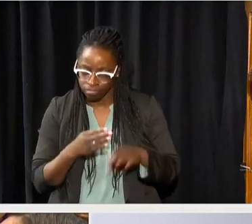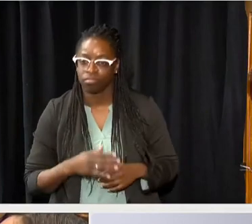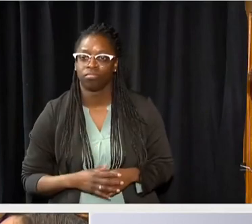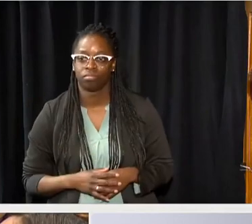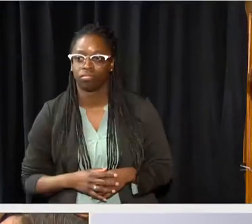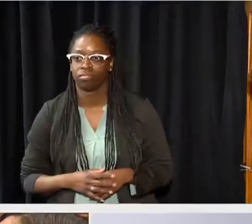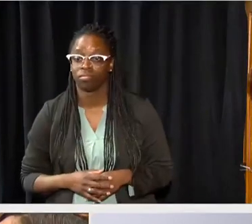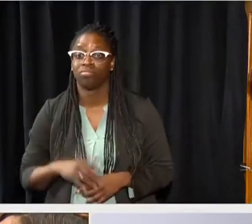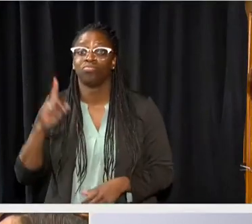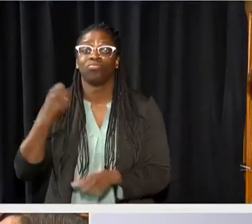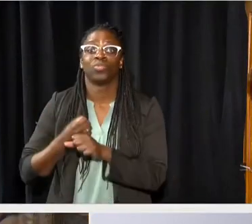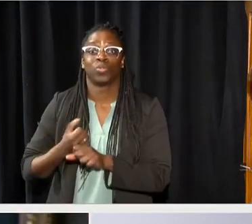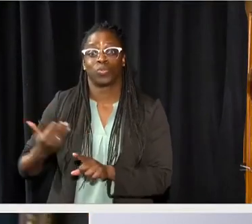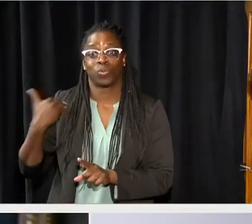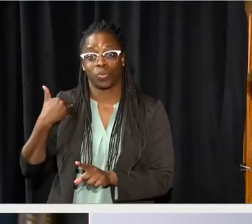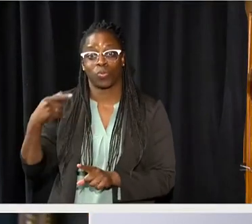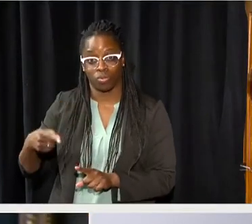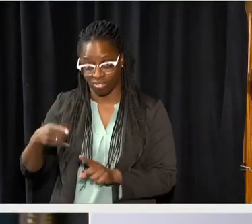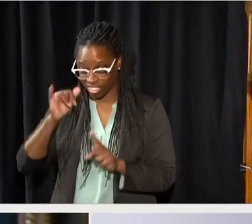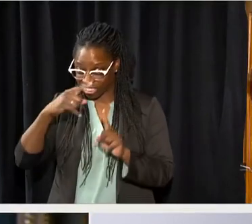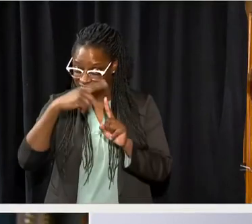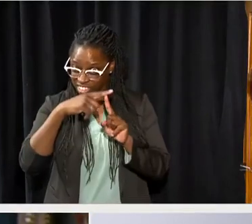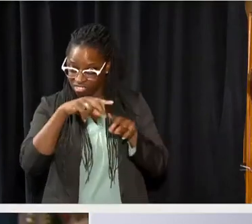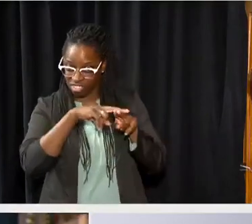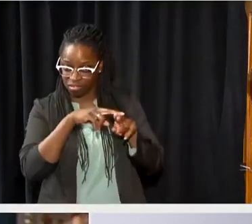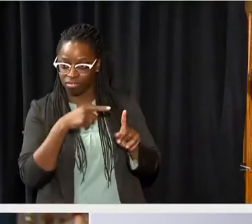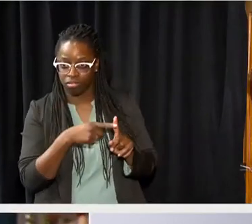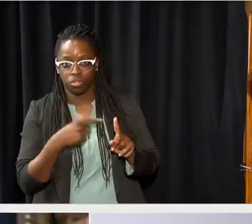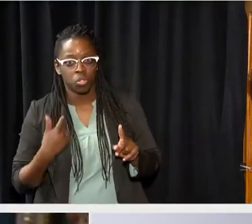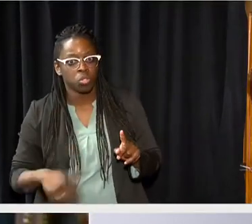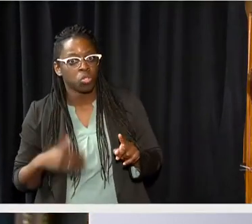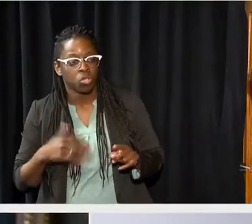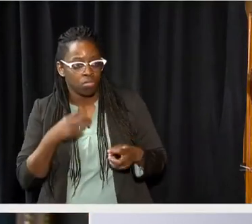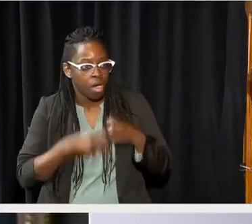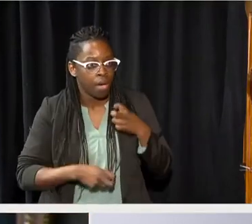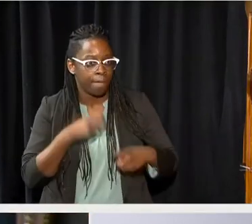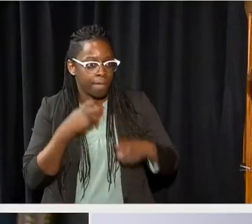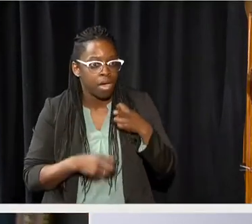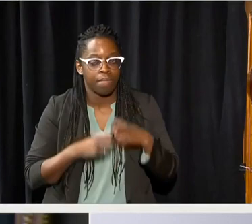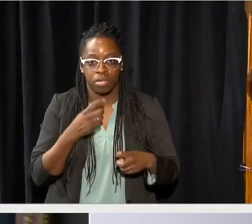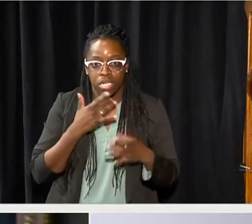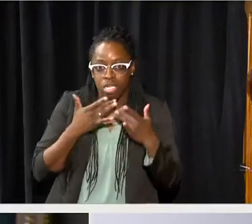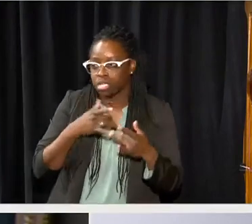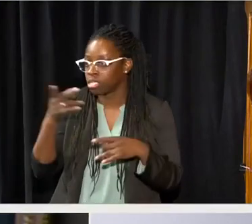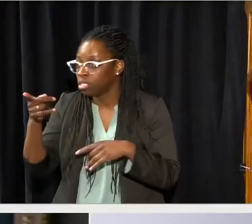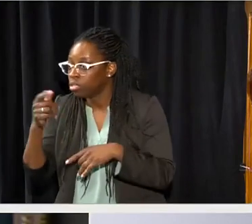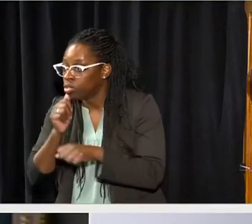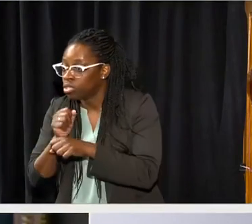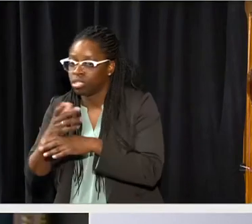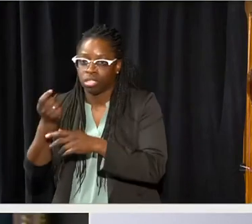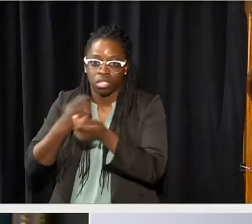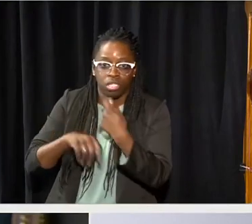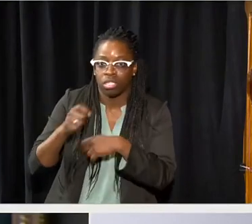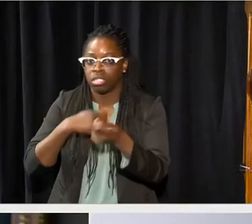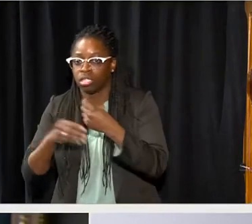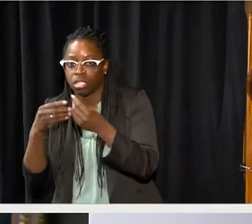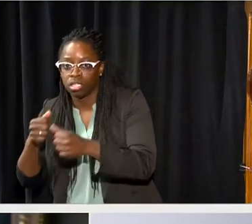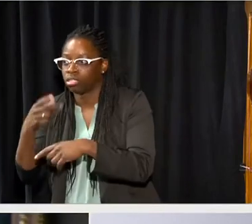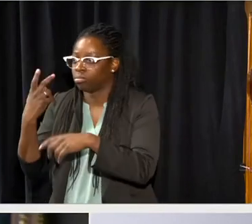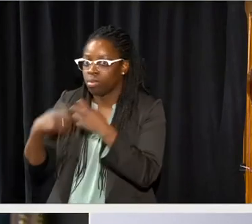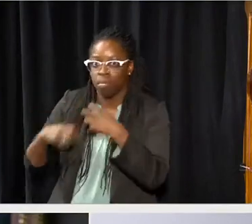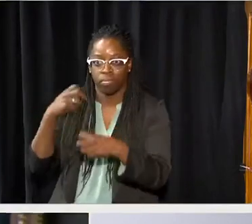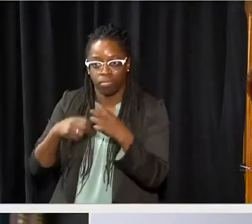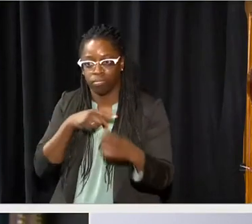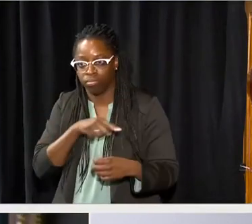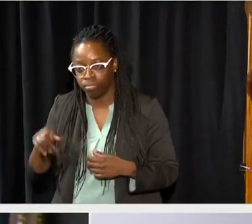took office, the T was badly underfunded, very poorly managed,